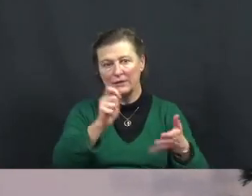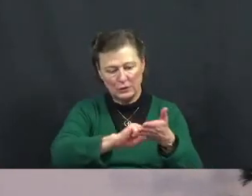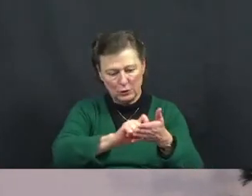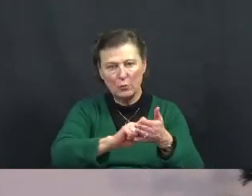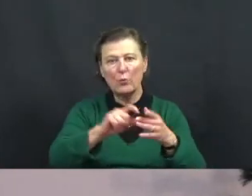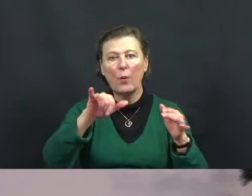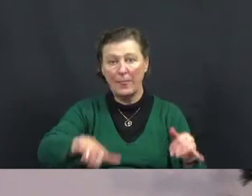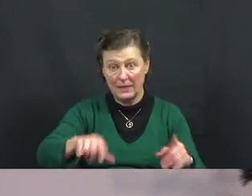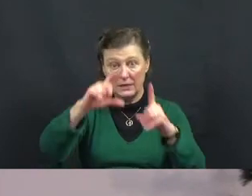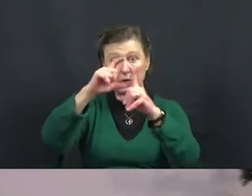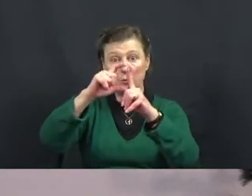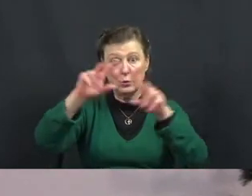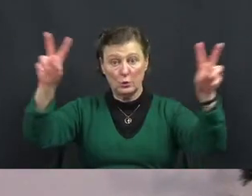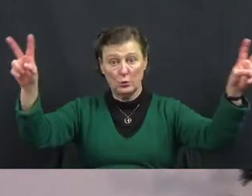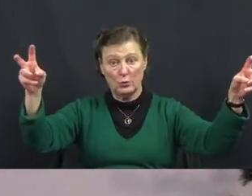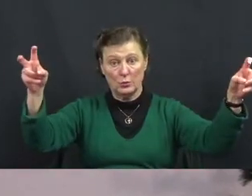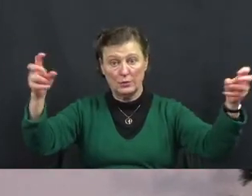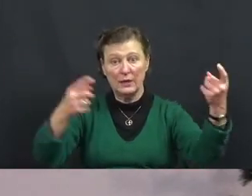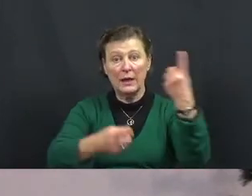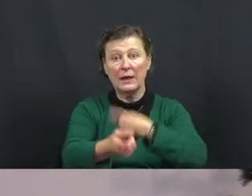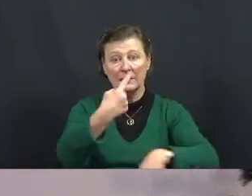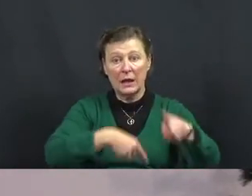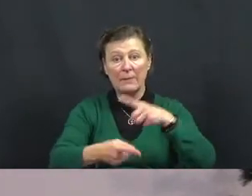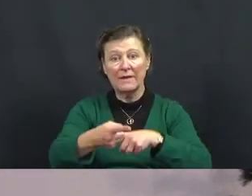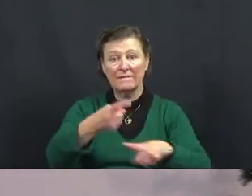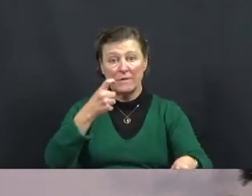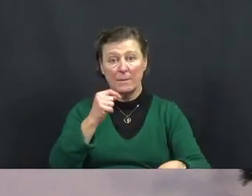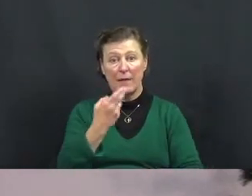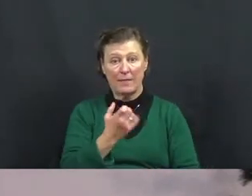these words: "Coming from the heart,